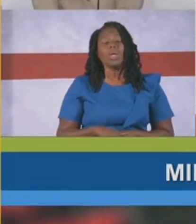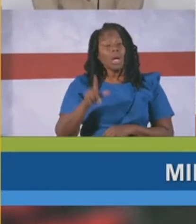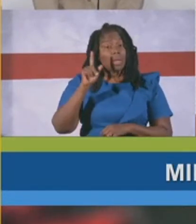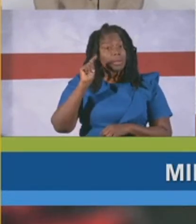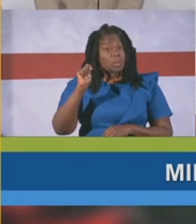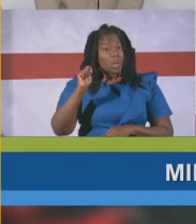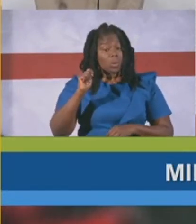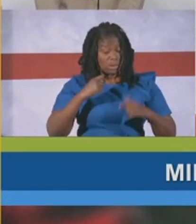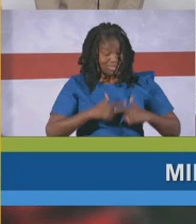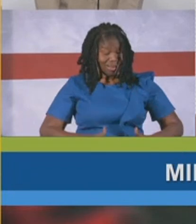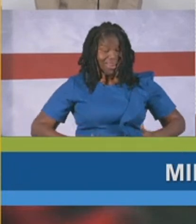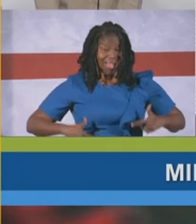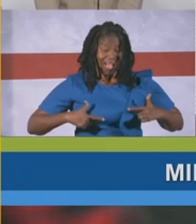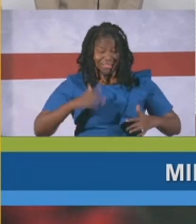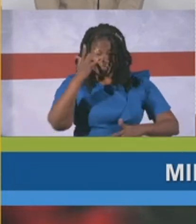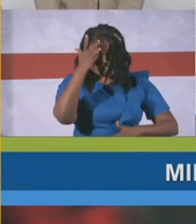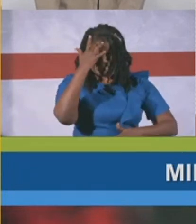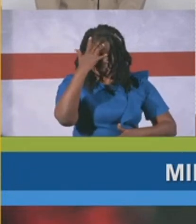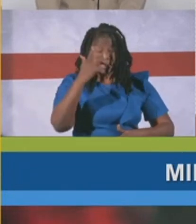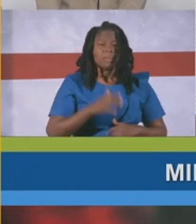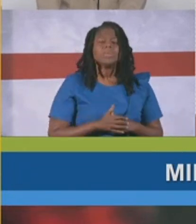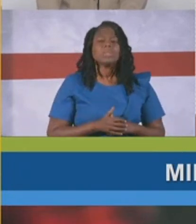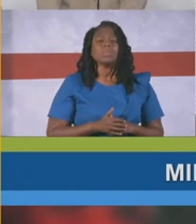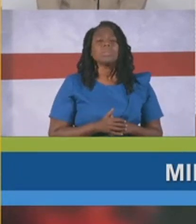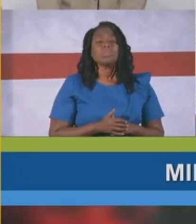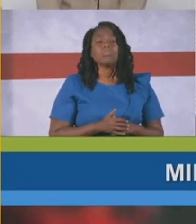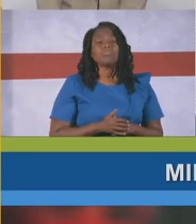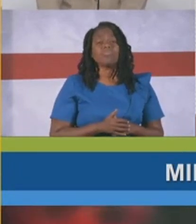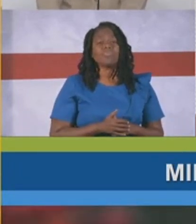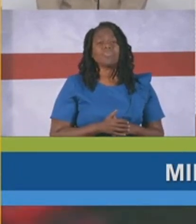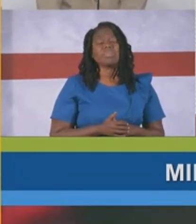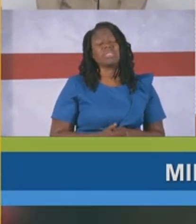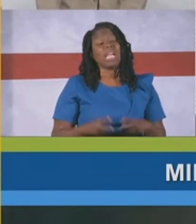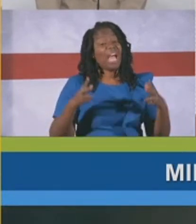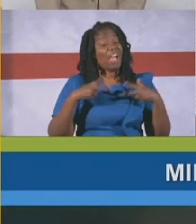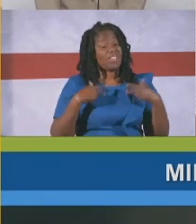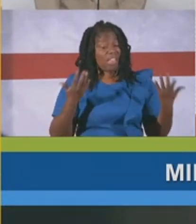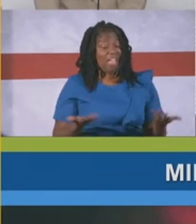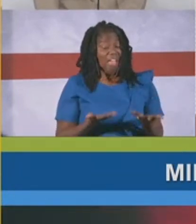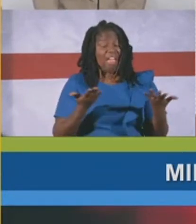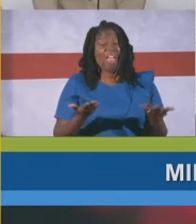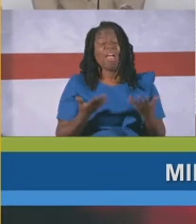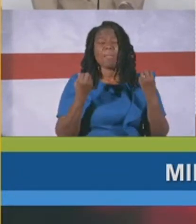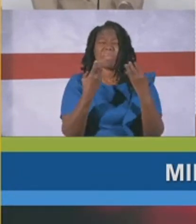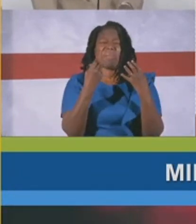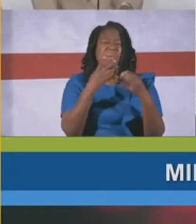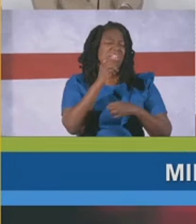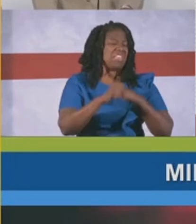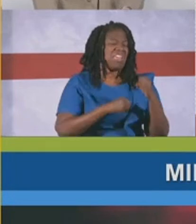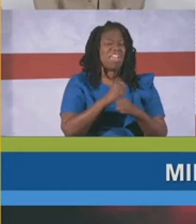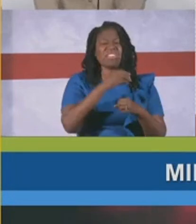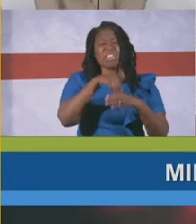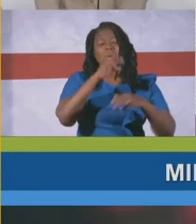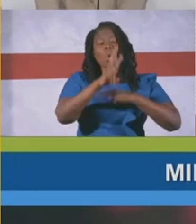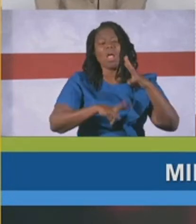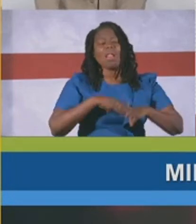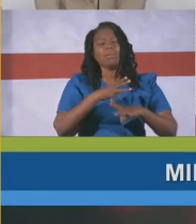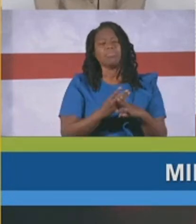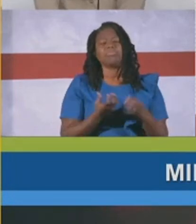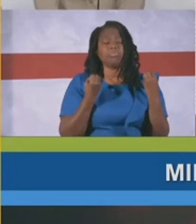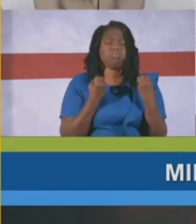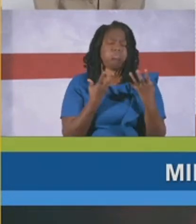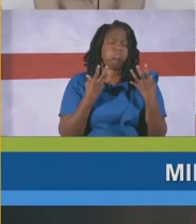Tuberculosis is a disease that has been around for many years. It affects a